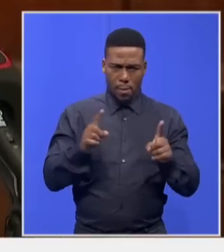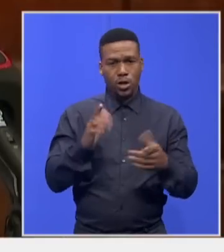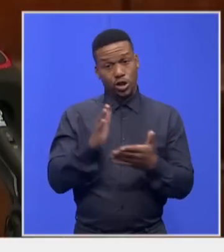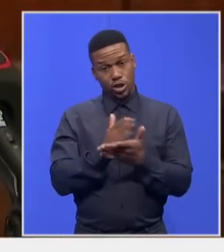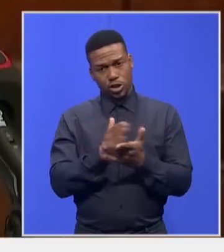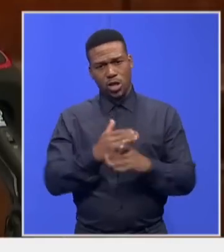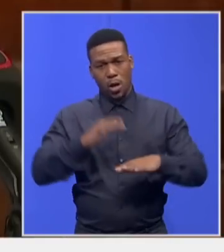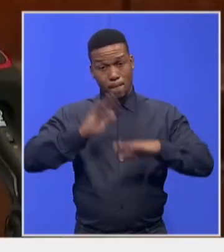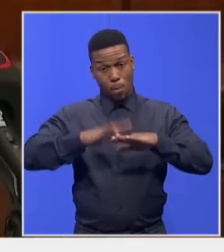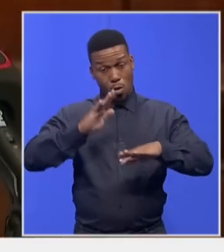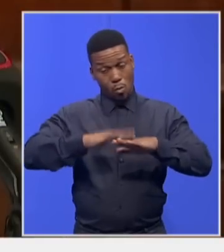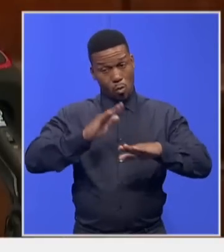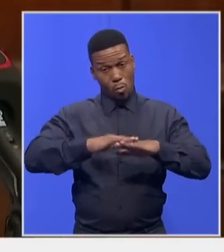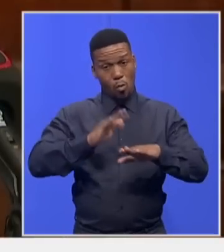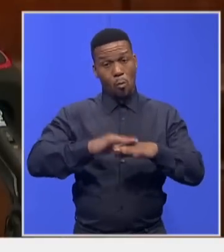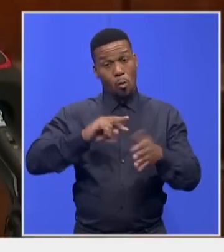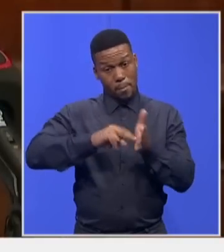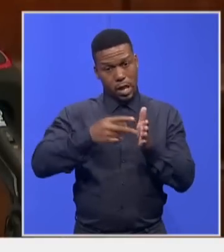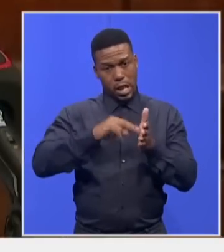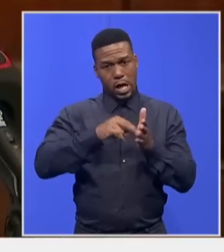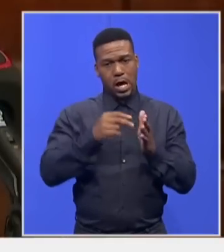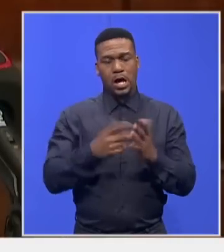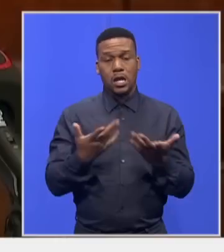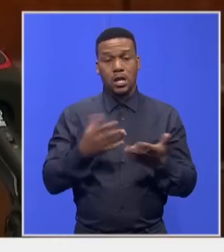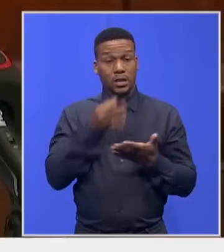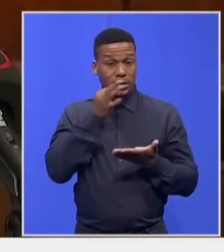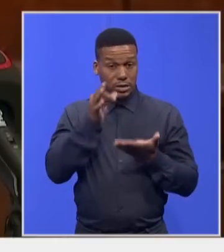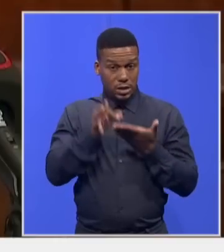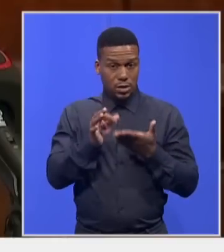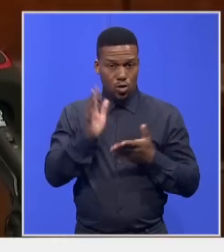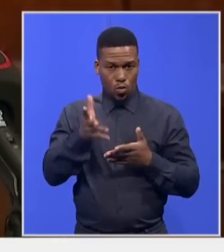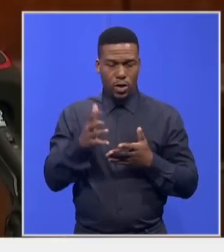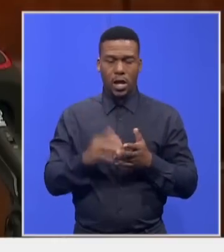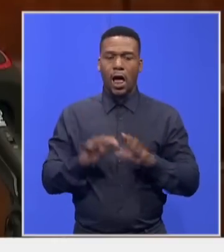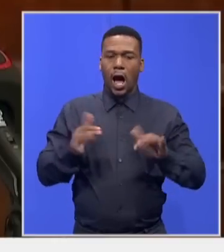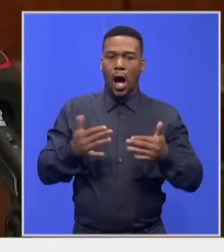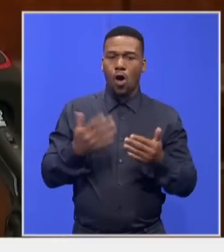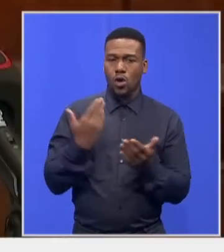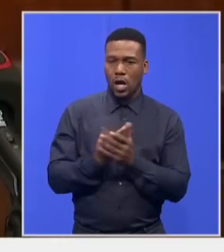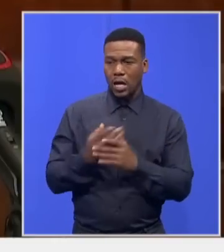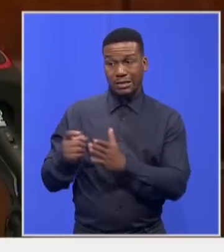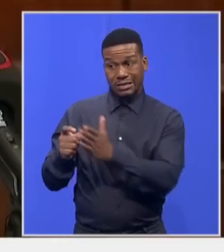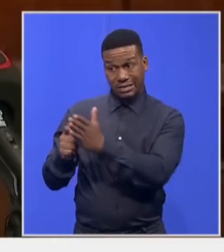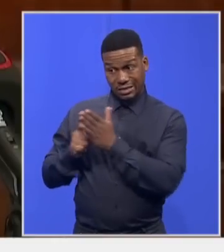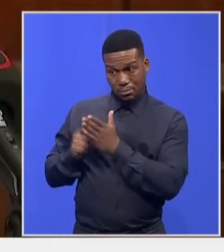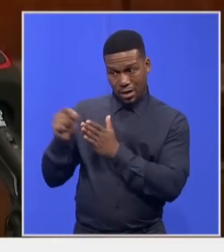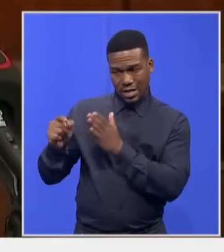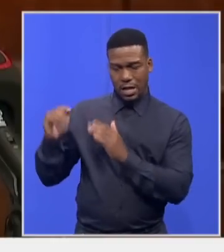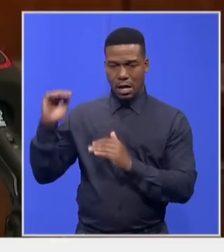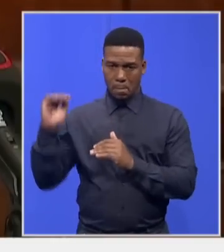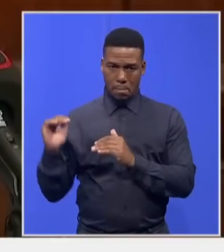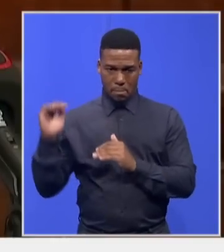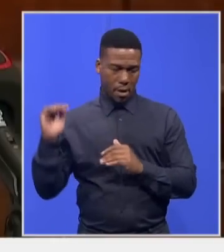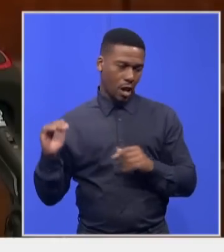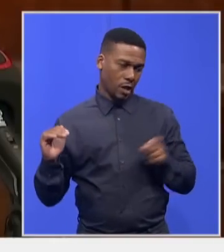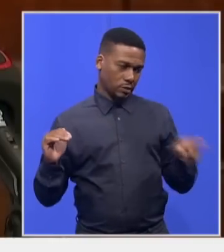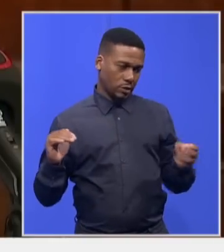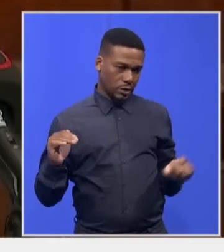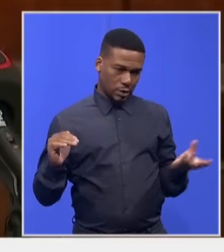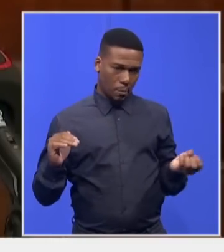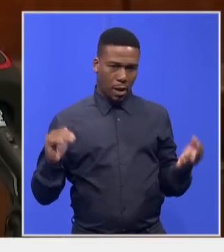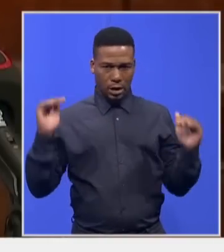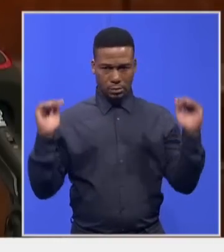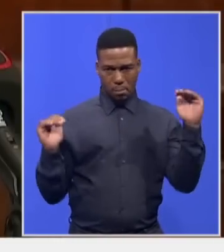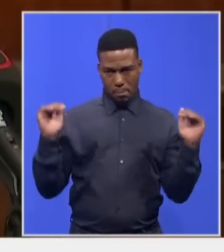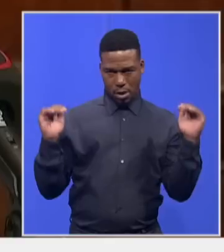those interventions that we propose to make on the demand side, so that we are able to balance the equation. There are